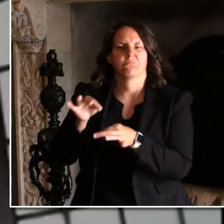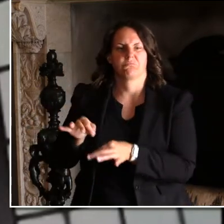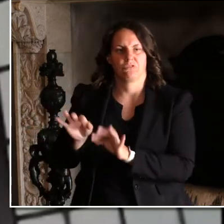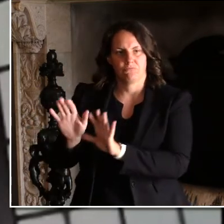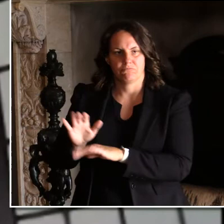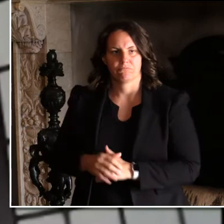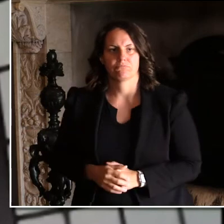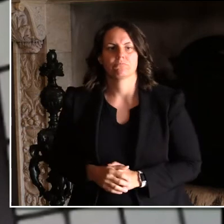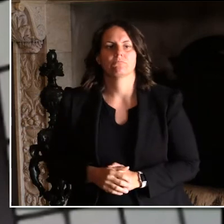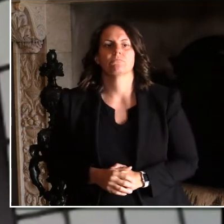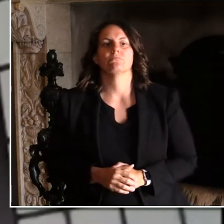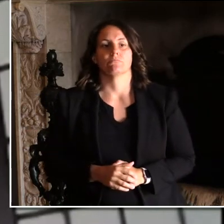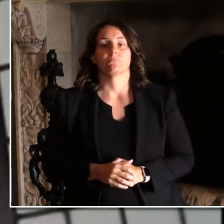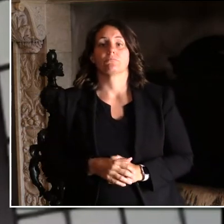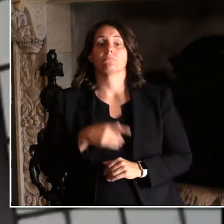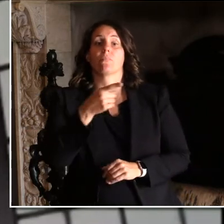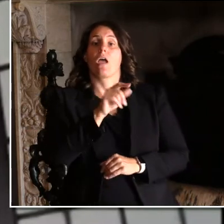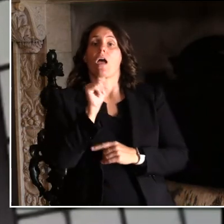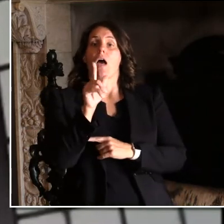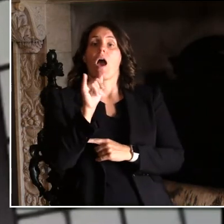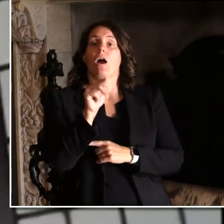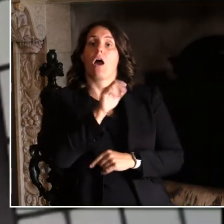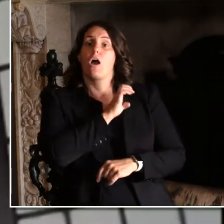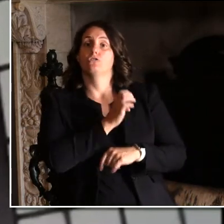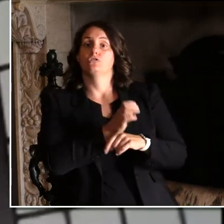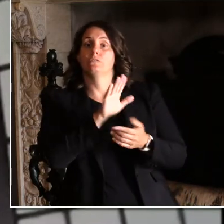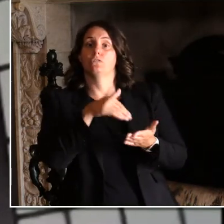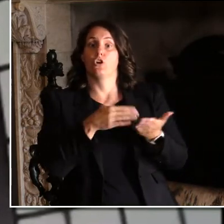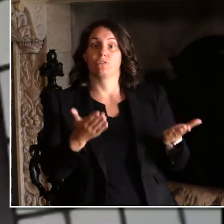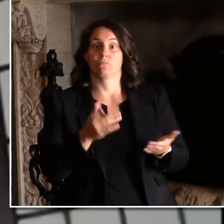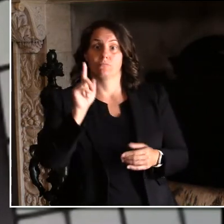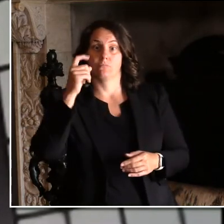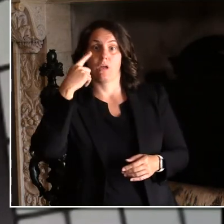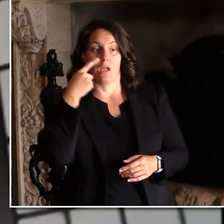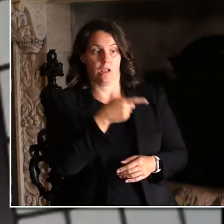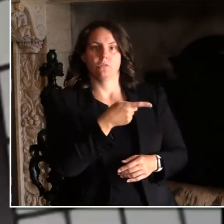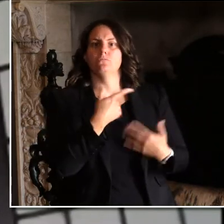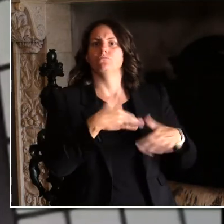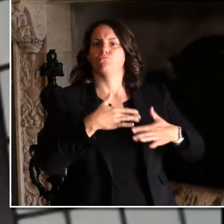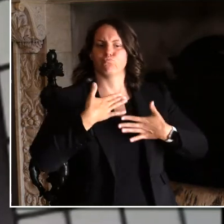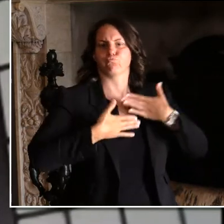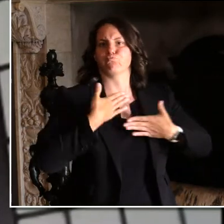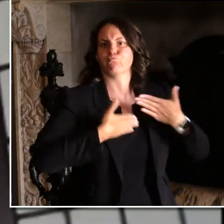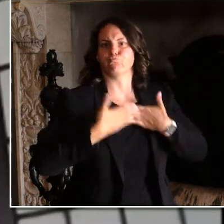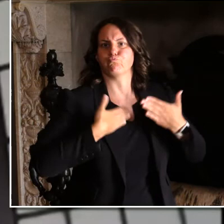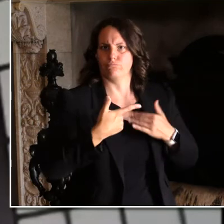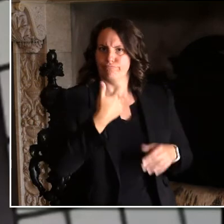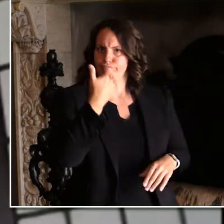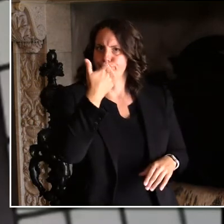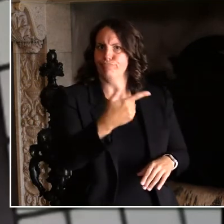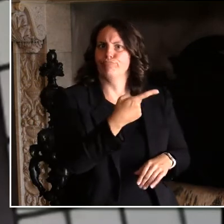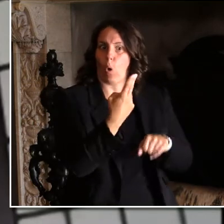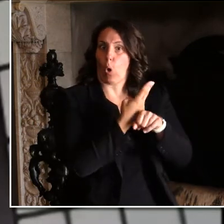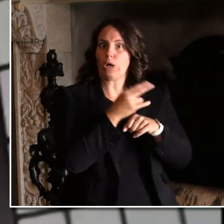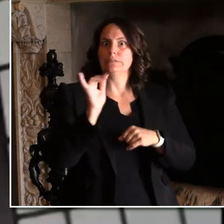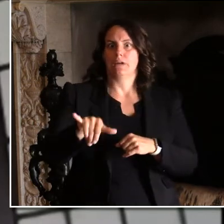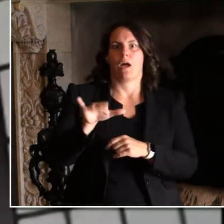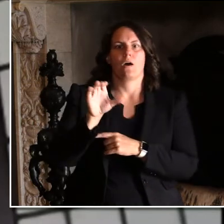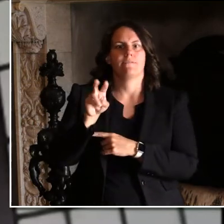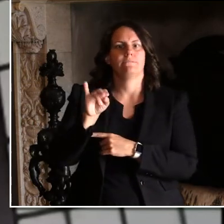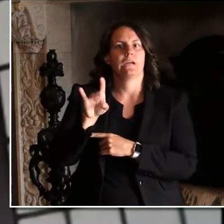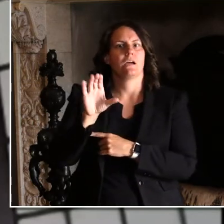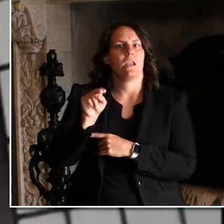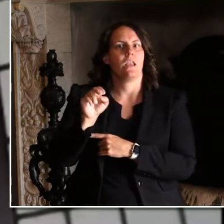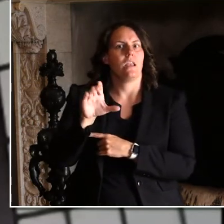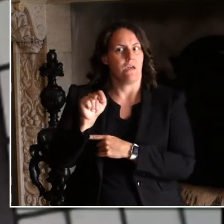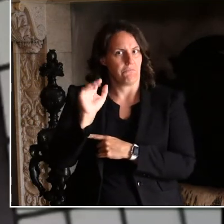I wanted to take a moment to walk you through what to expect at a testing site using this website. So when you arrive at a National Guard